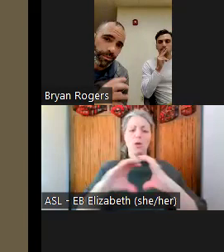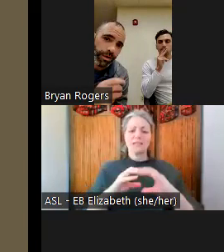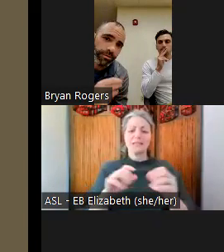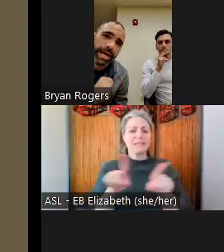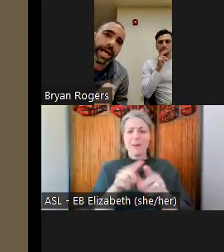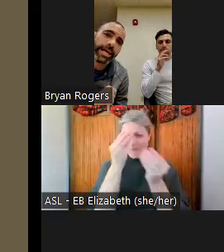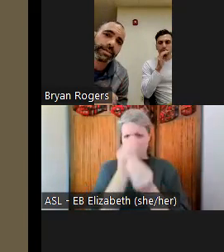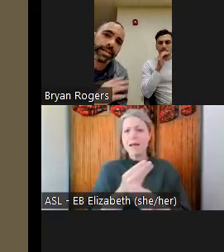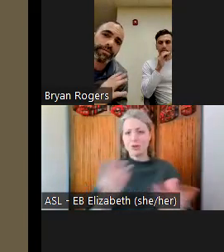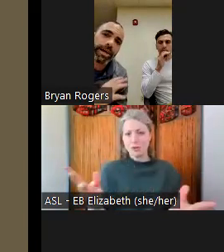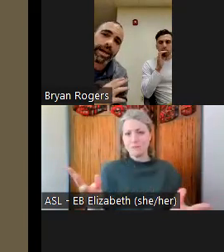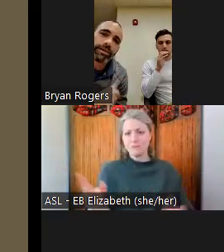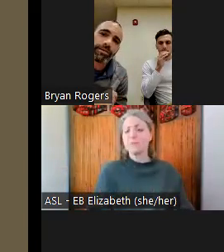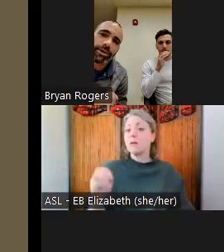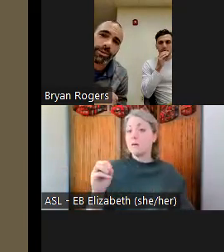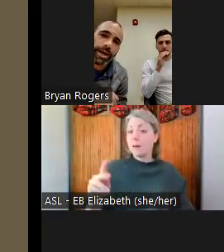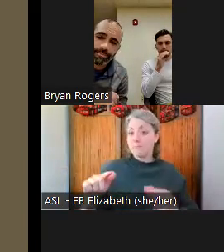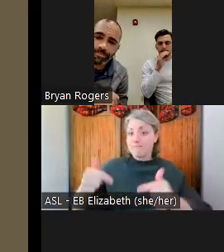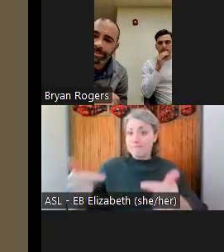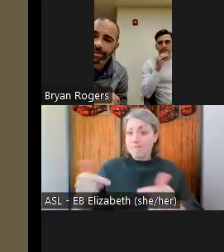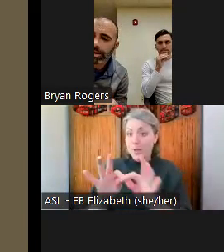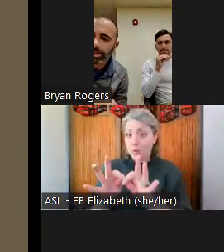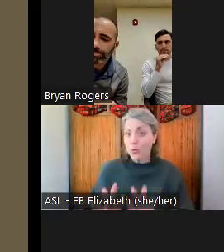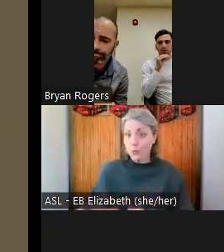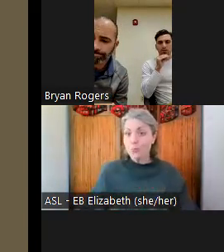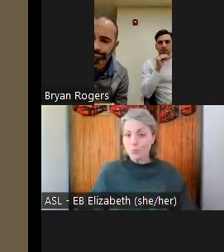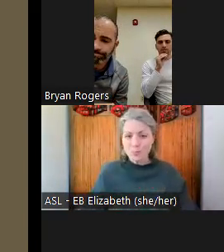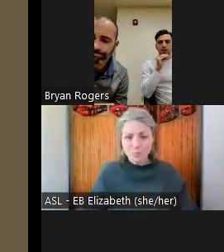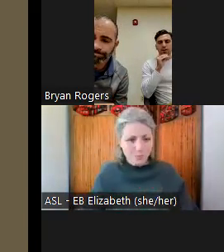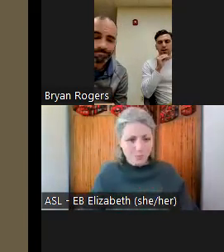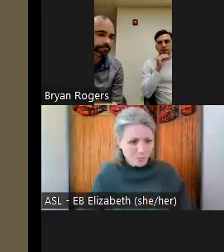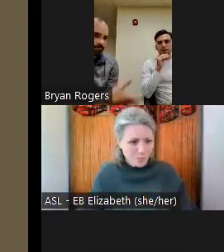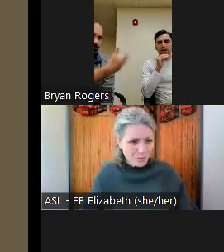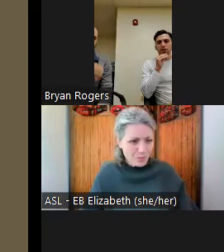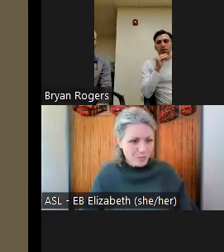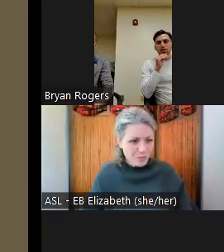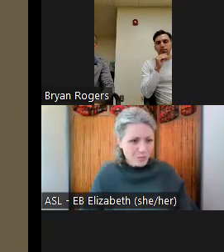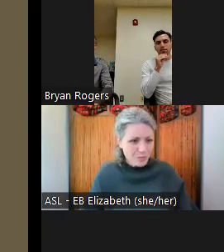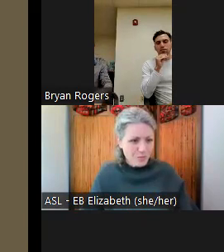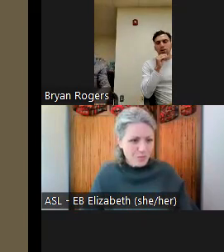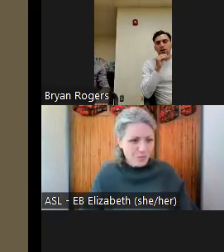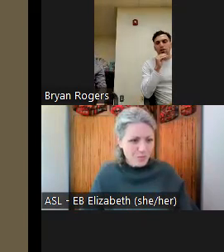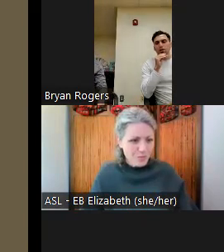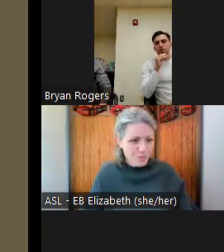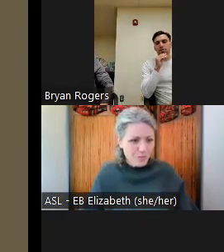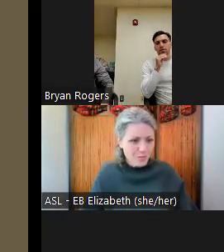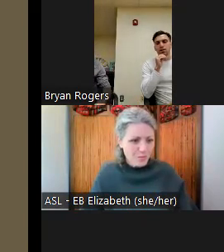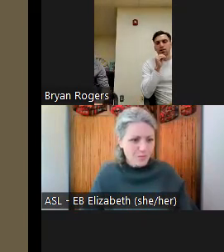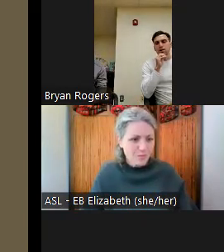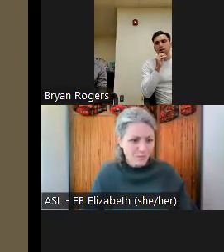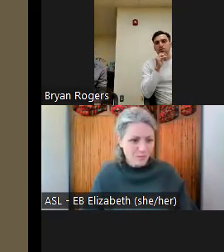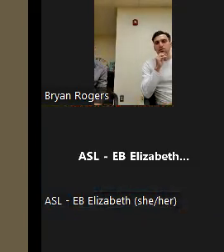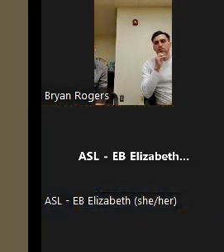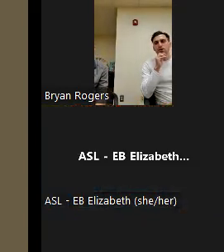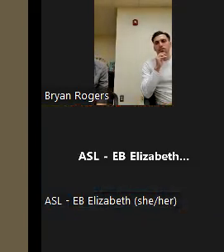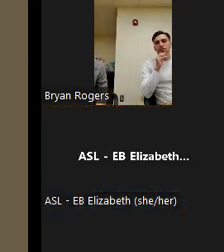hopefully one of them kind of lands and then you've got it. You've got a new way. I think that language and communication is definitely key when